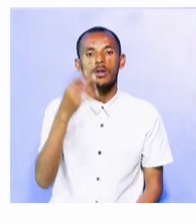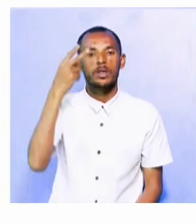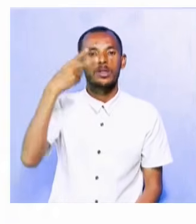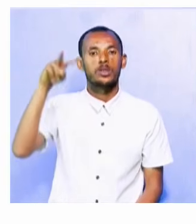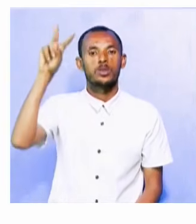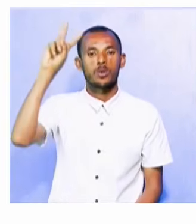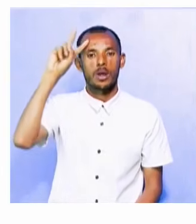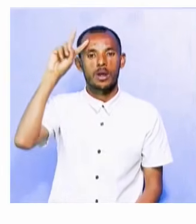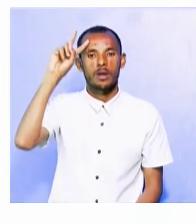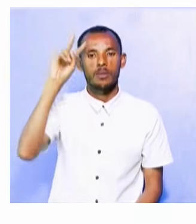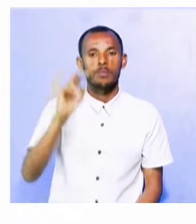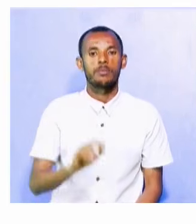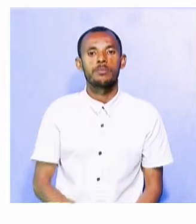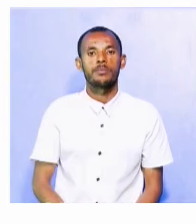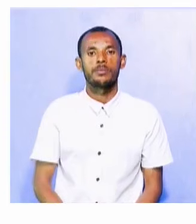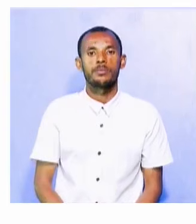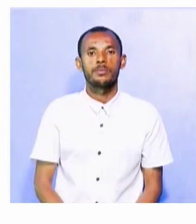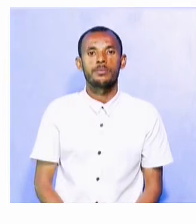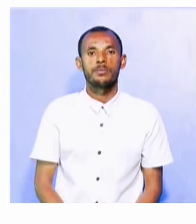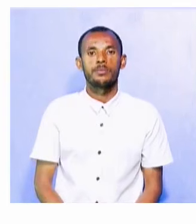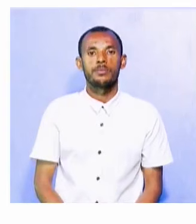squares,